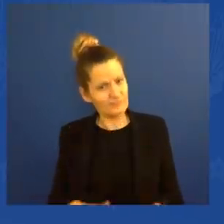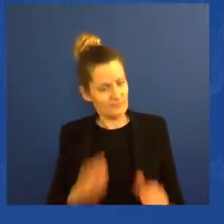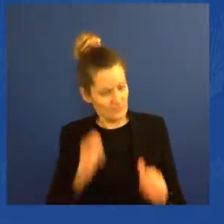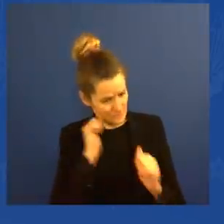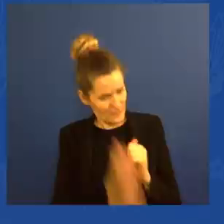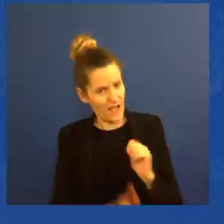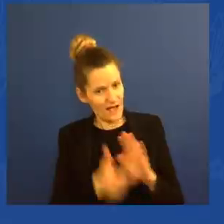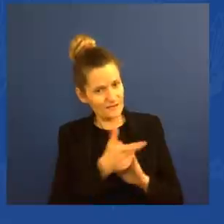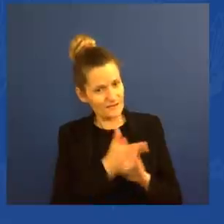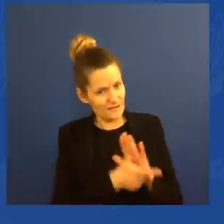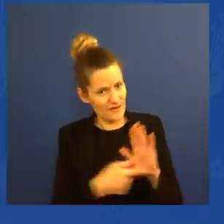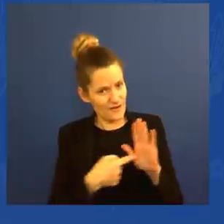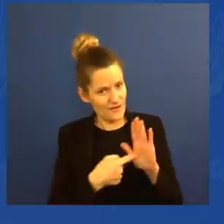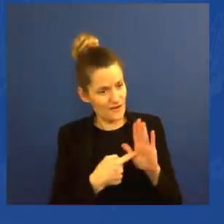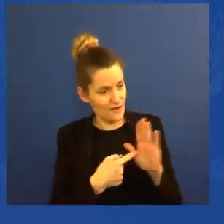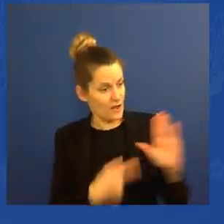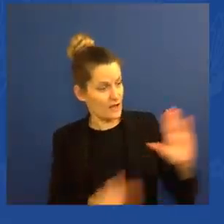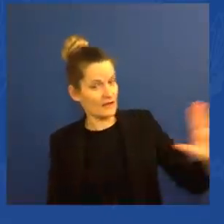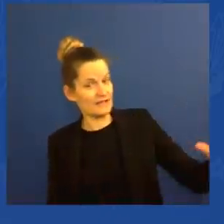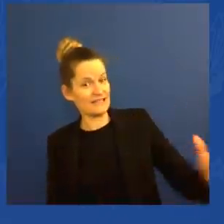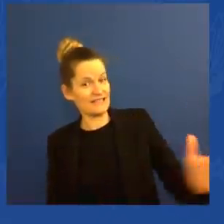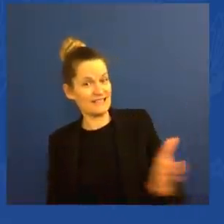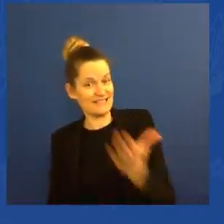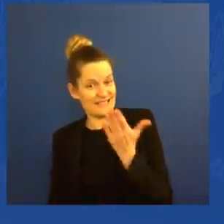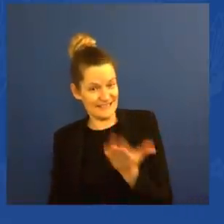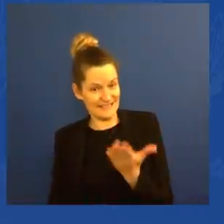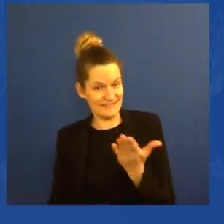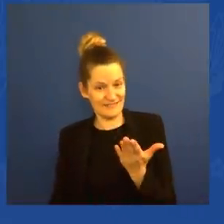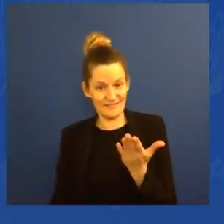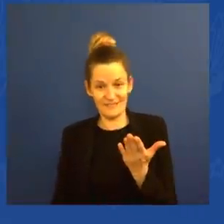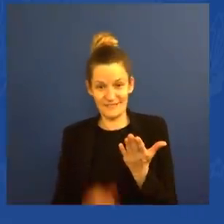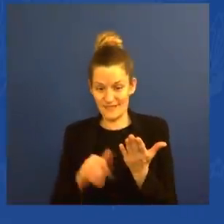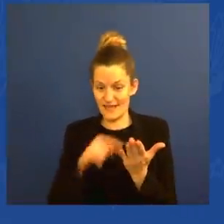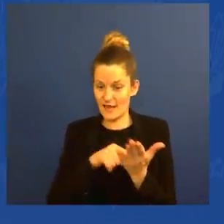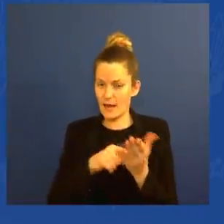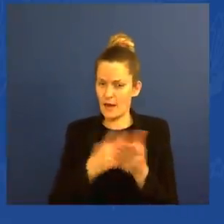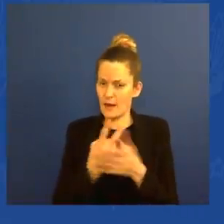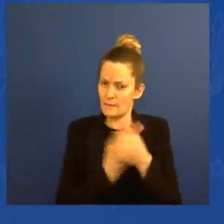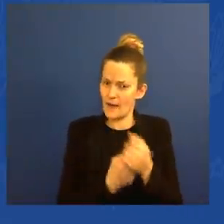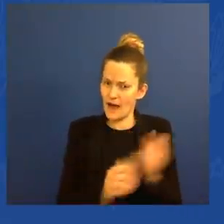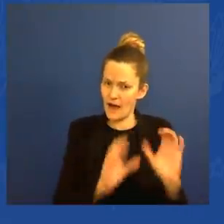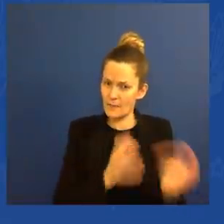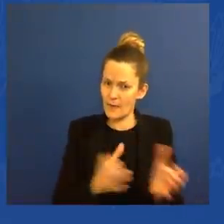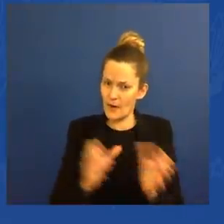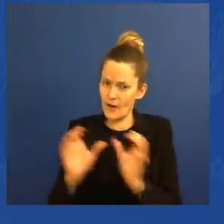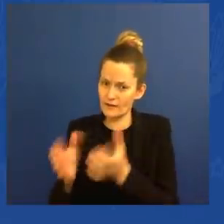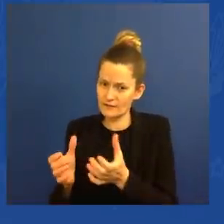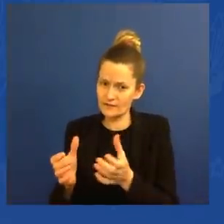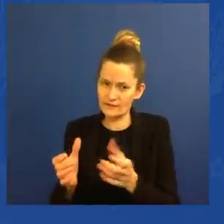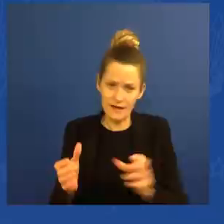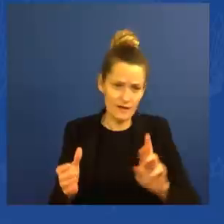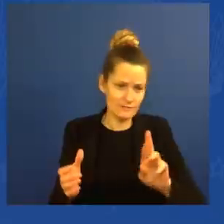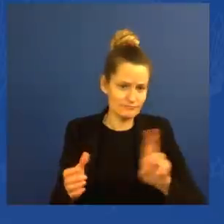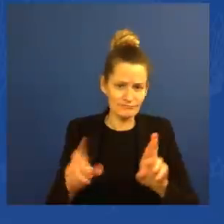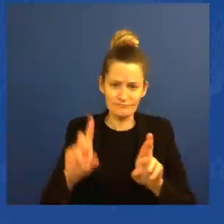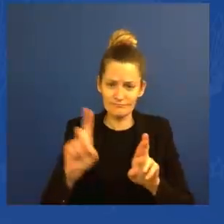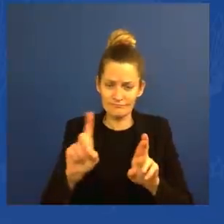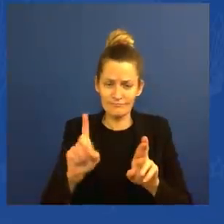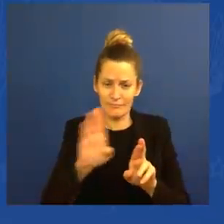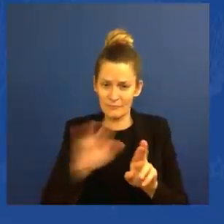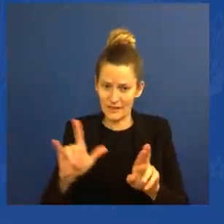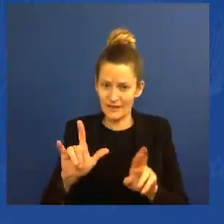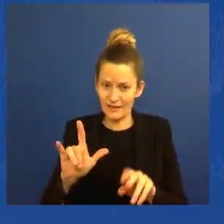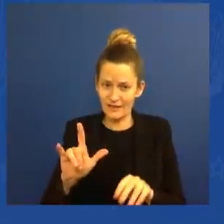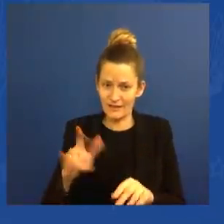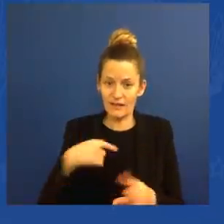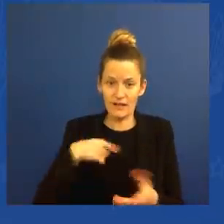might add, by the way, we invented the computer chip here in America. We advanced the computer chip here in